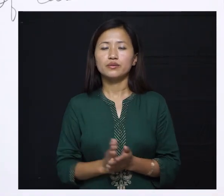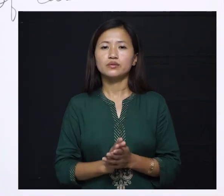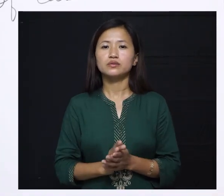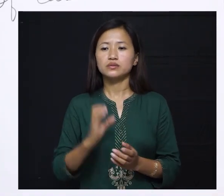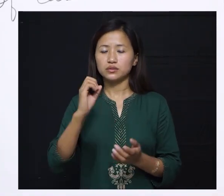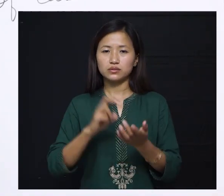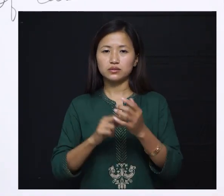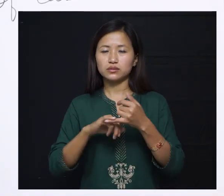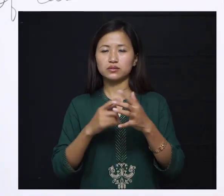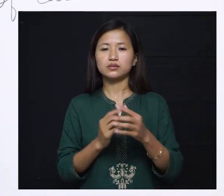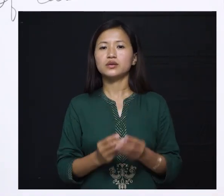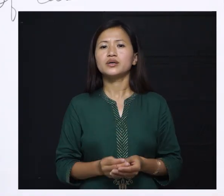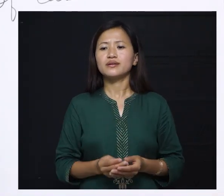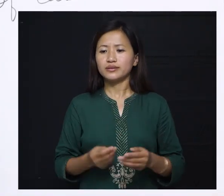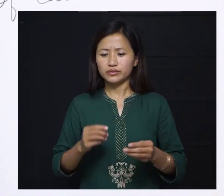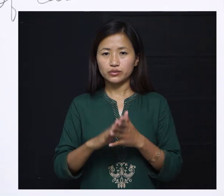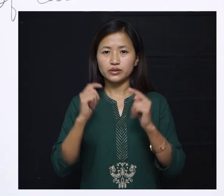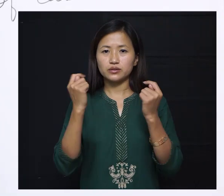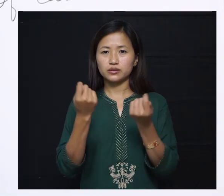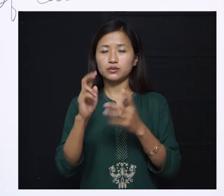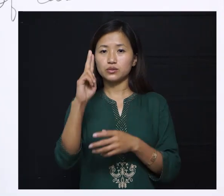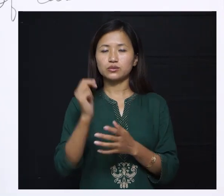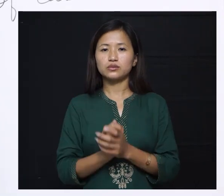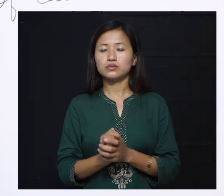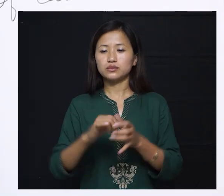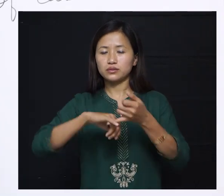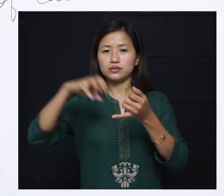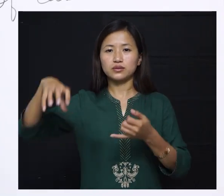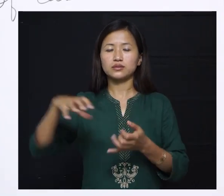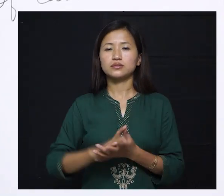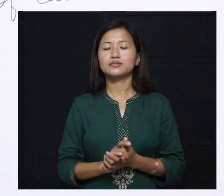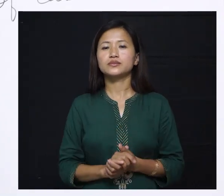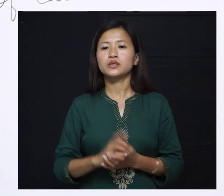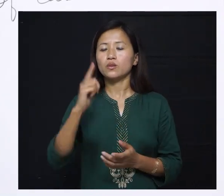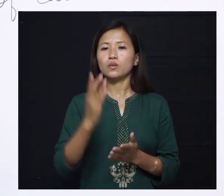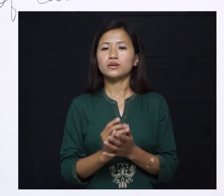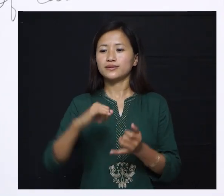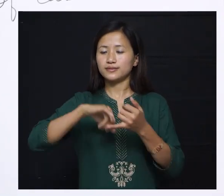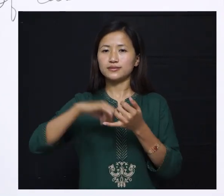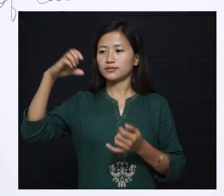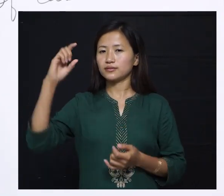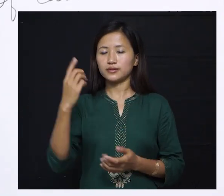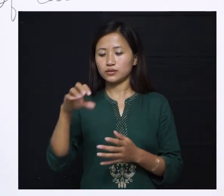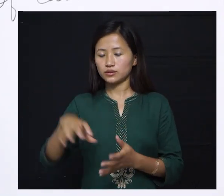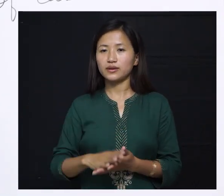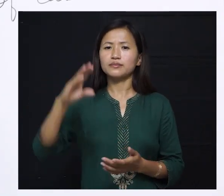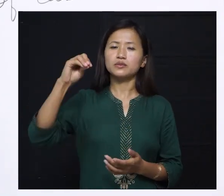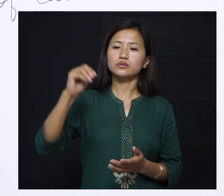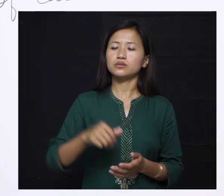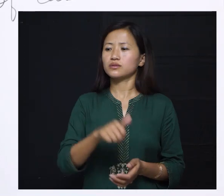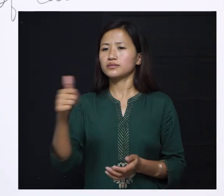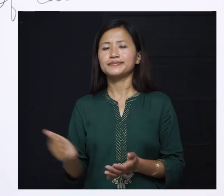was constant trading between the two states. Like, for example, one state was providing cotton to another